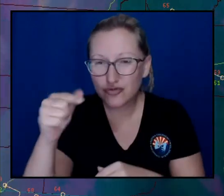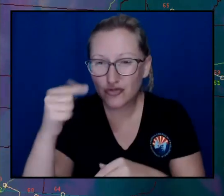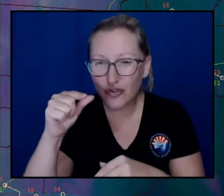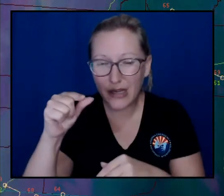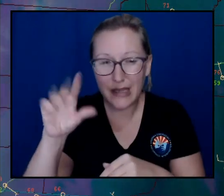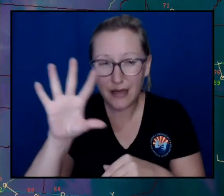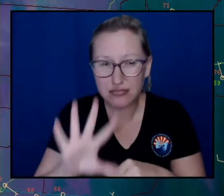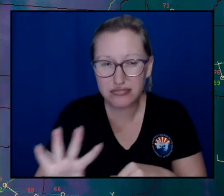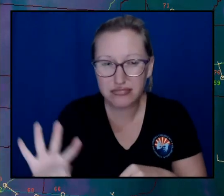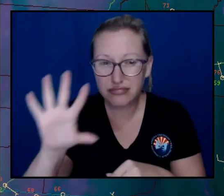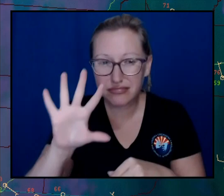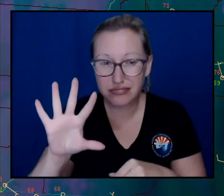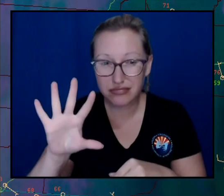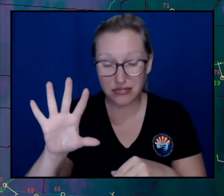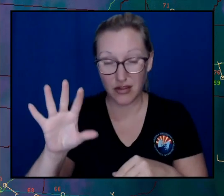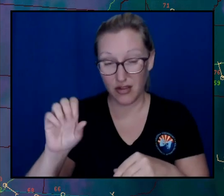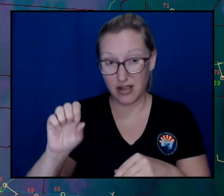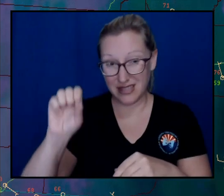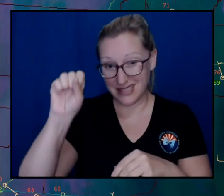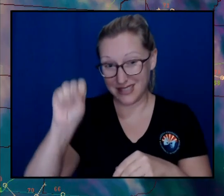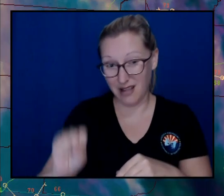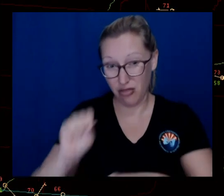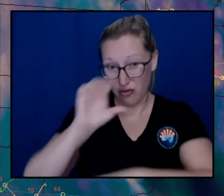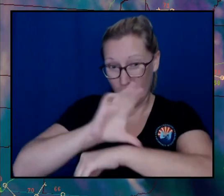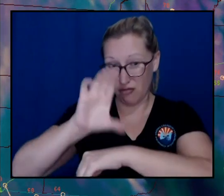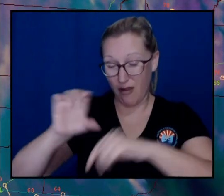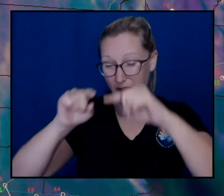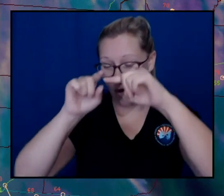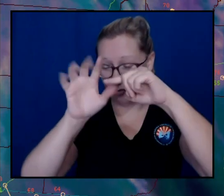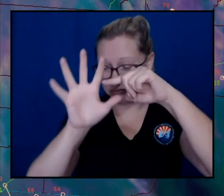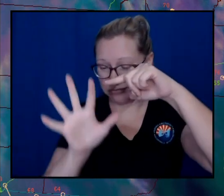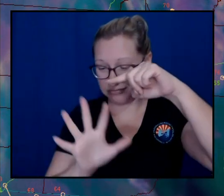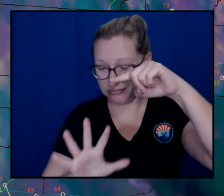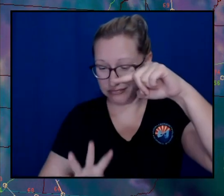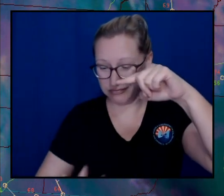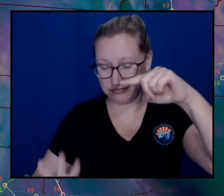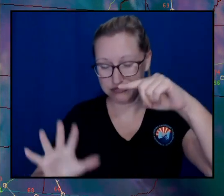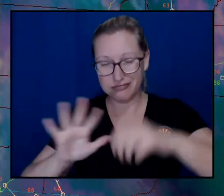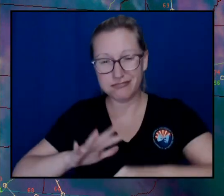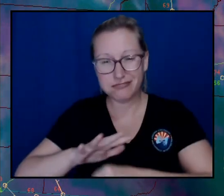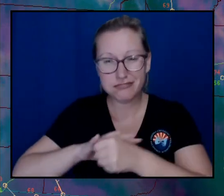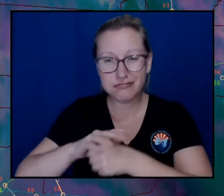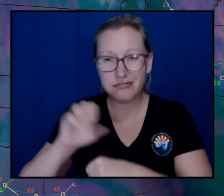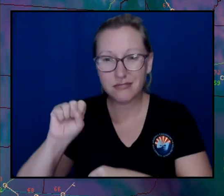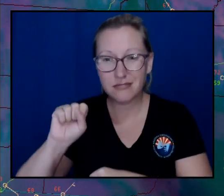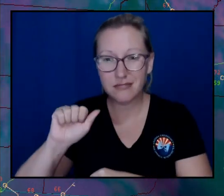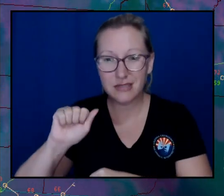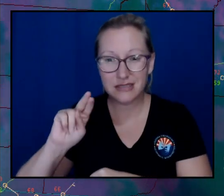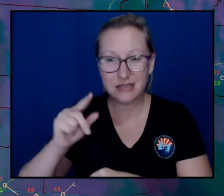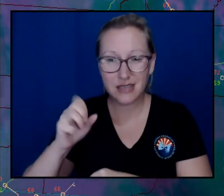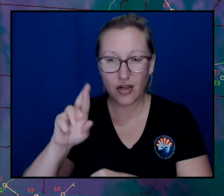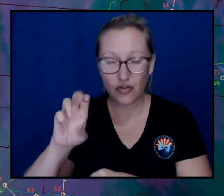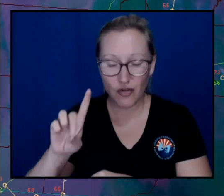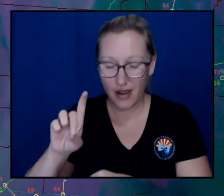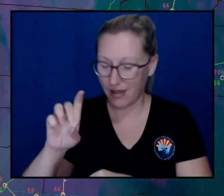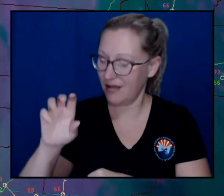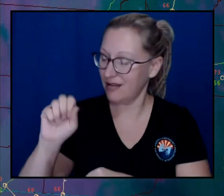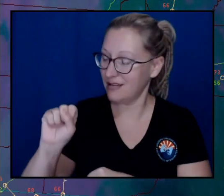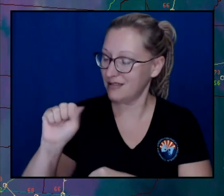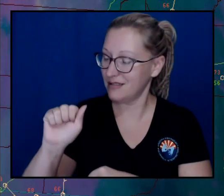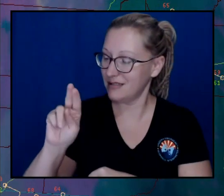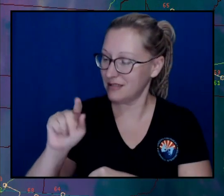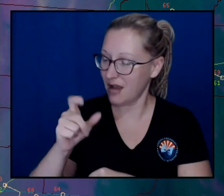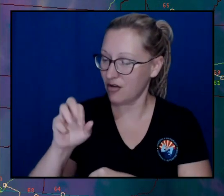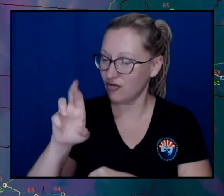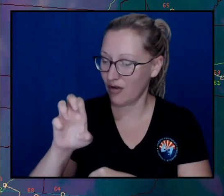southern Colorado in and across the southern Sangre de Cristo Mountains here and across the northeast highlands. And what